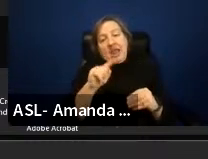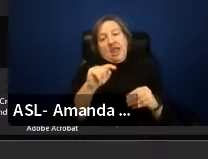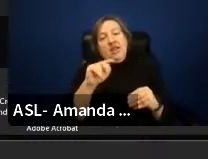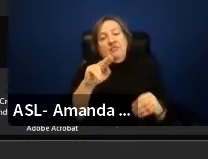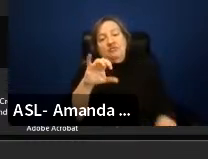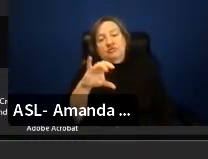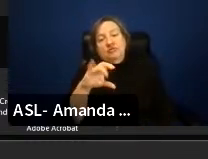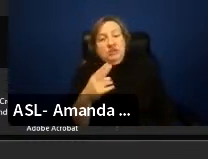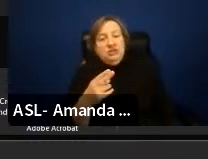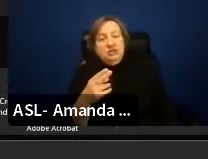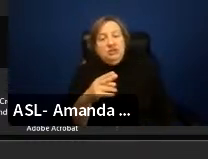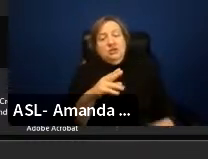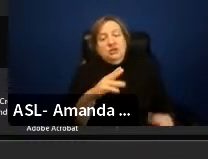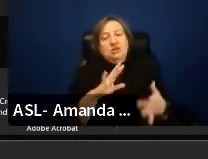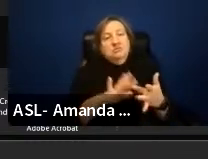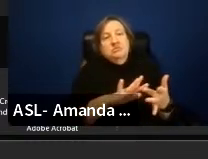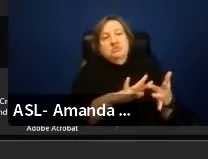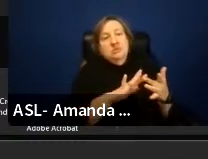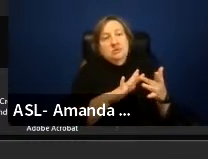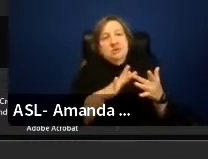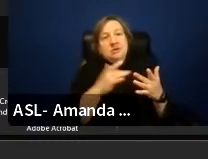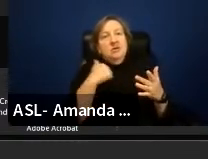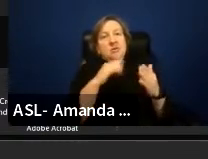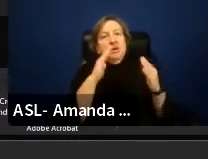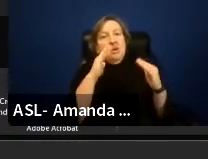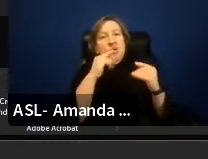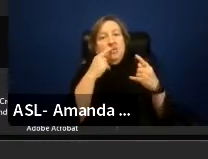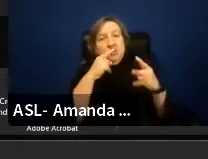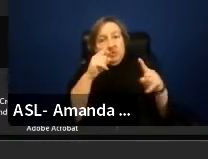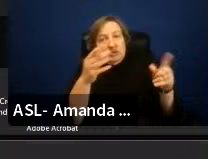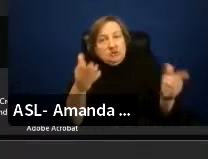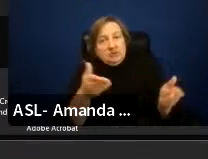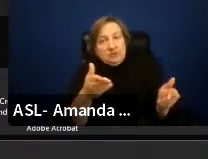piece as part of what we would hope to achieve here.